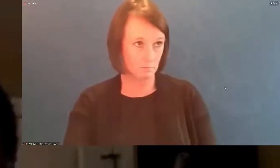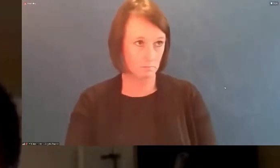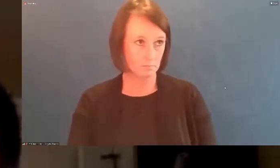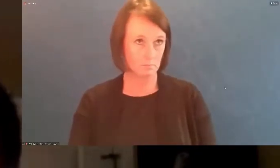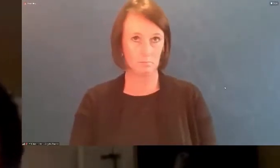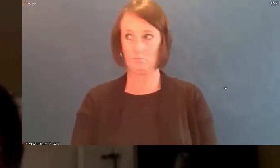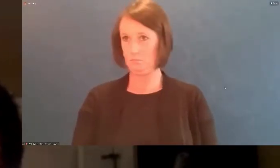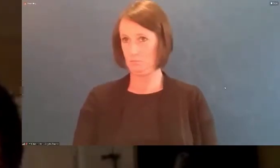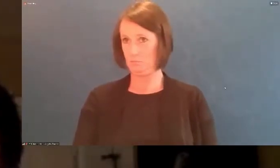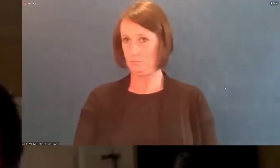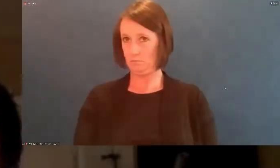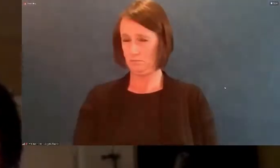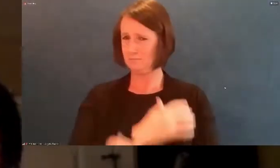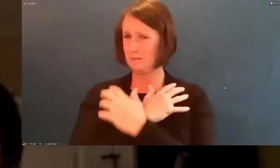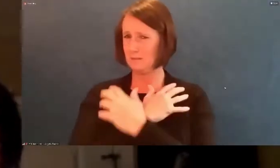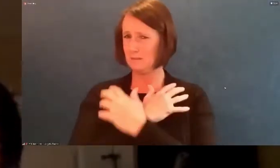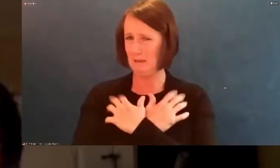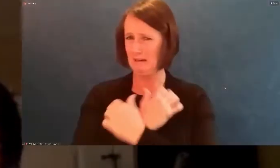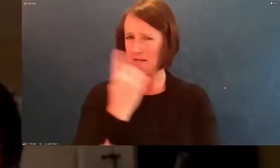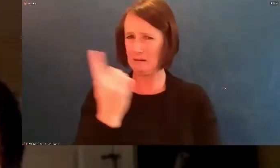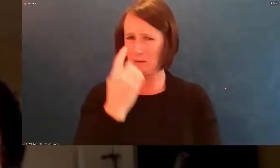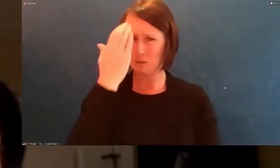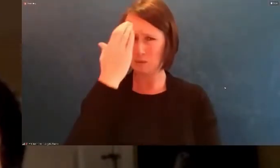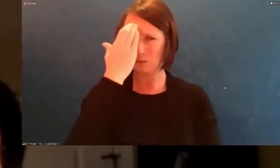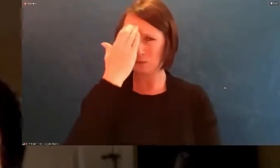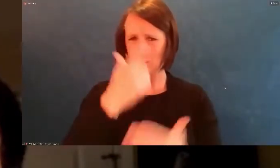A bear always knows what you're thinking.